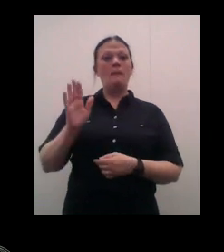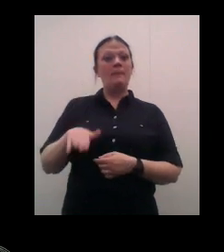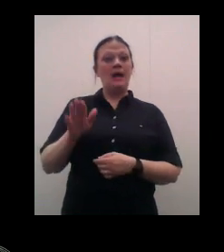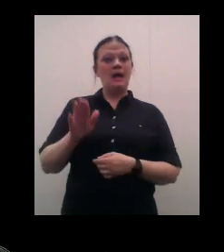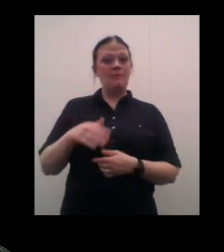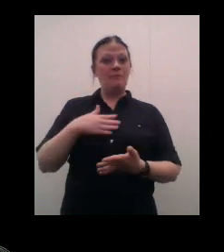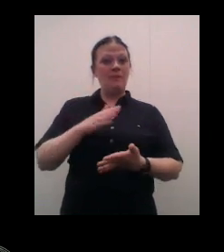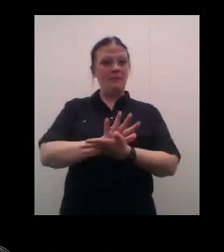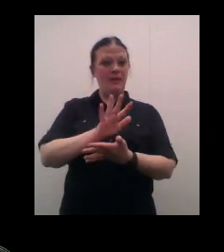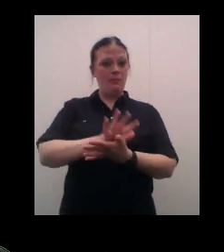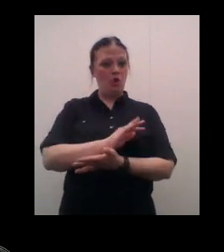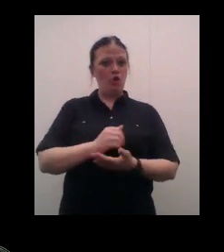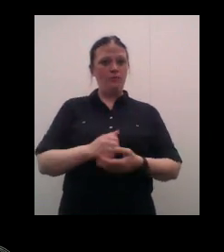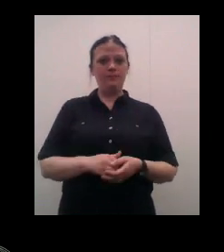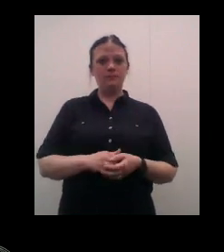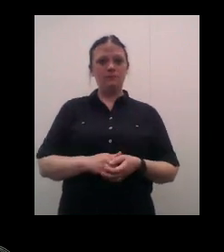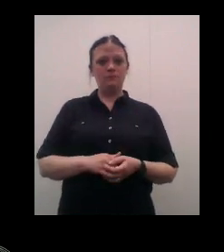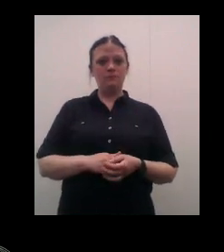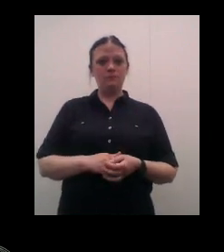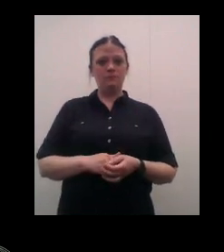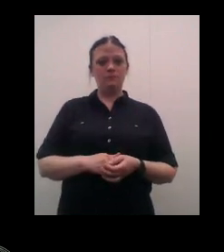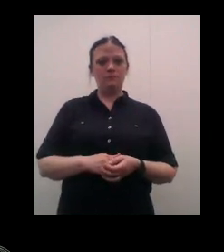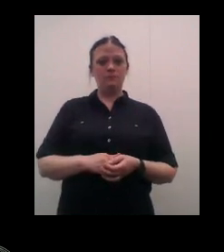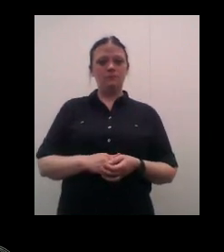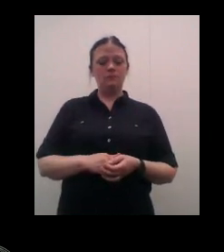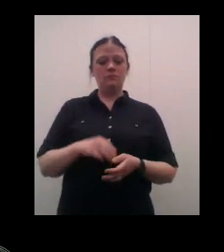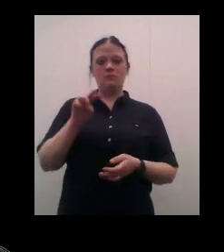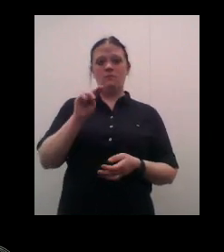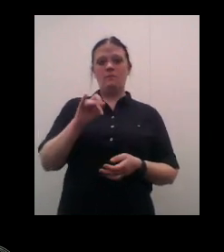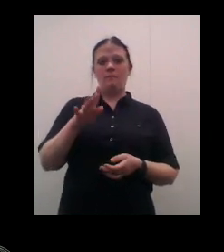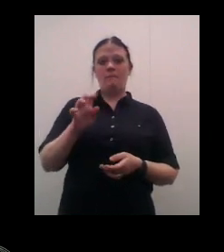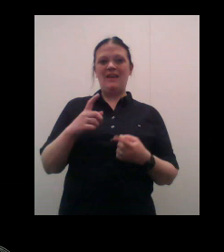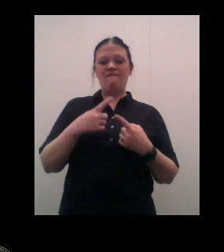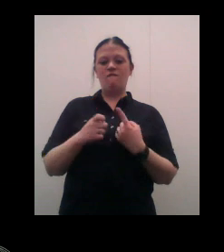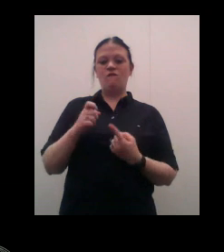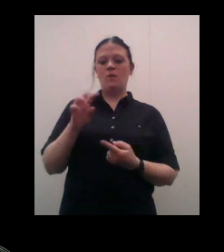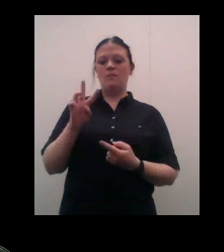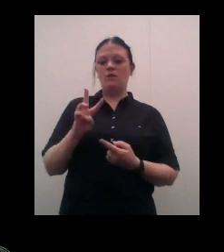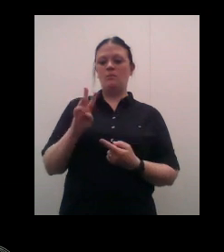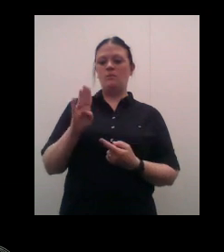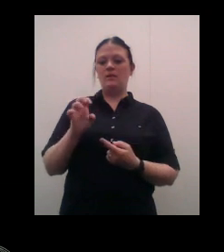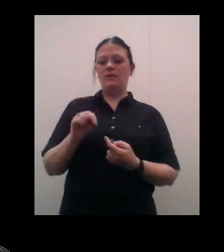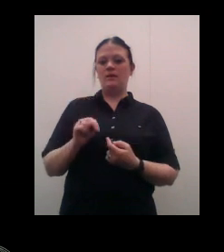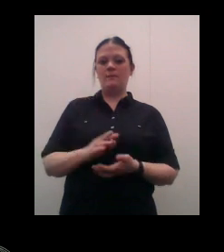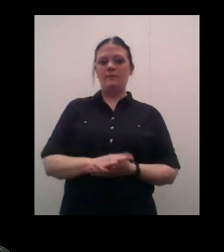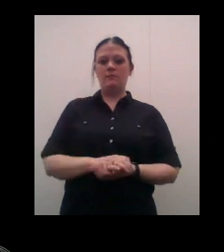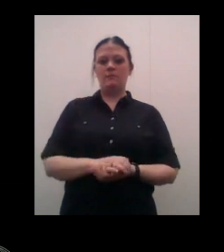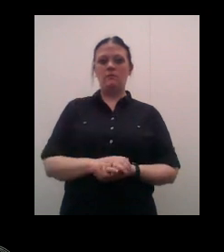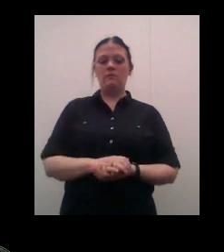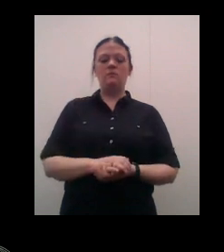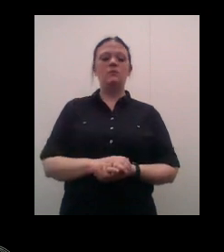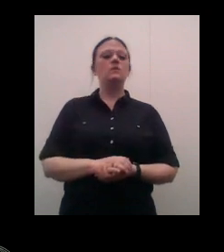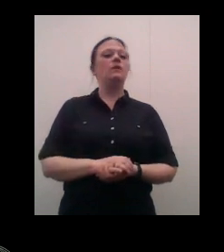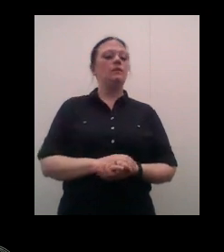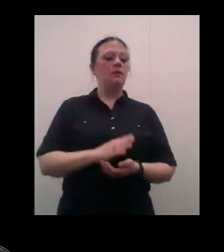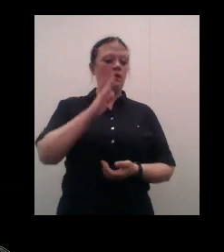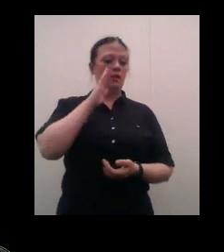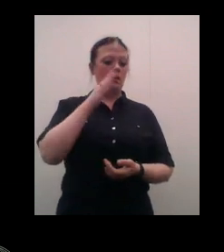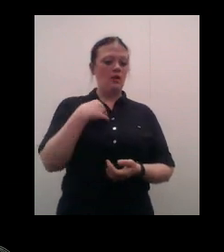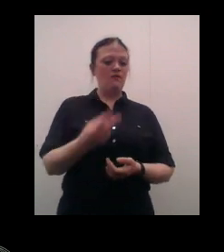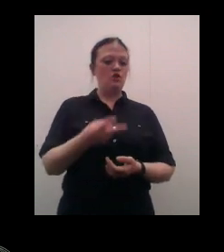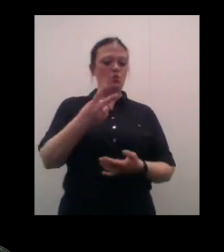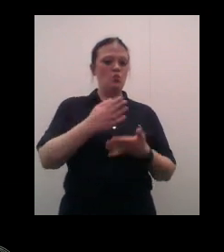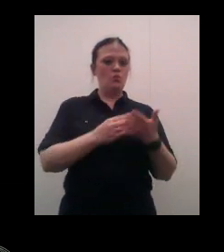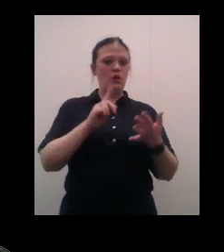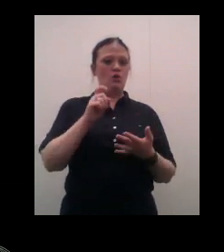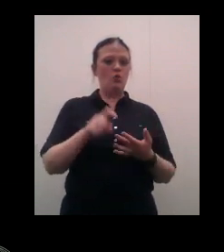my sheet here, which is Mike Baggerman from WBEN. Hi, Mark. I have a two-part